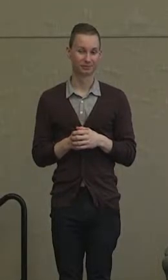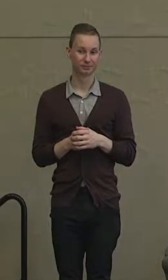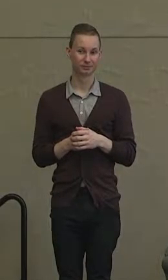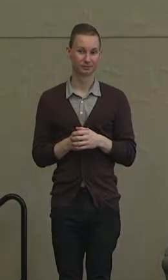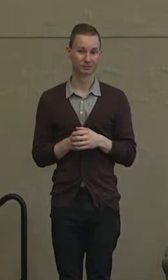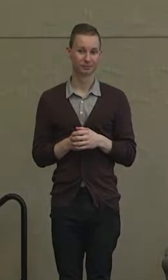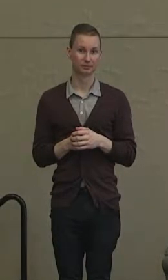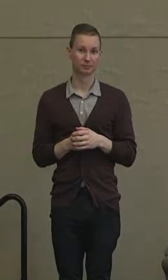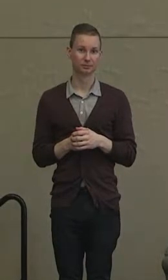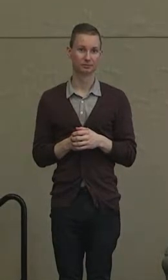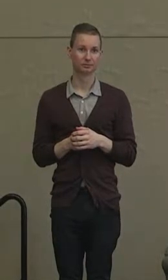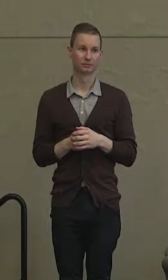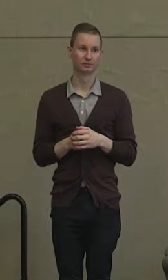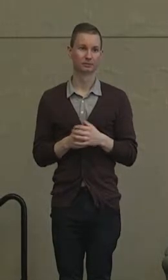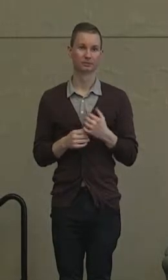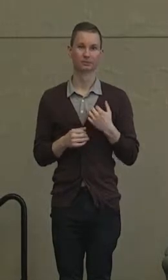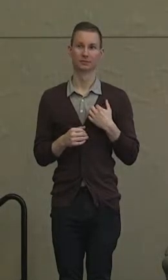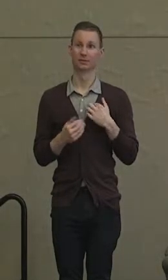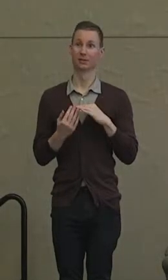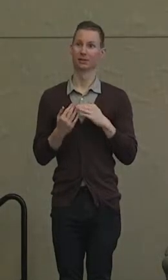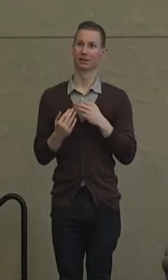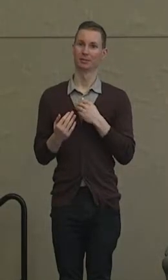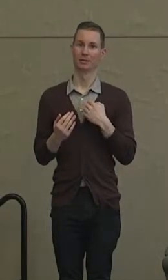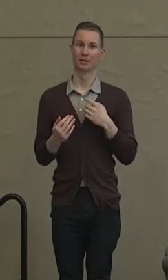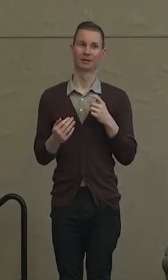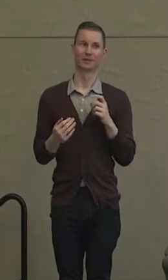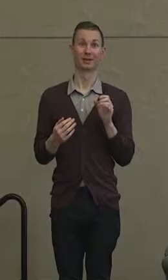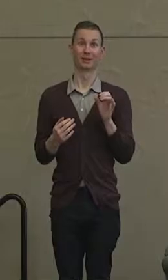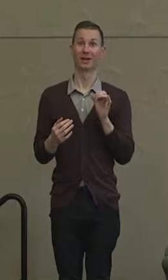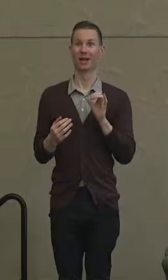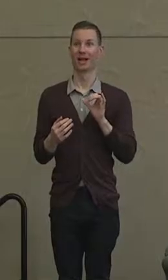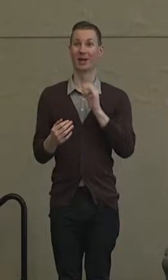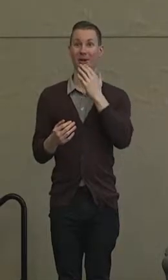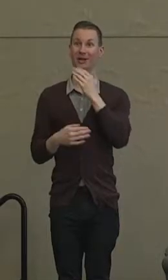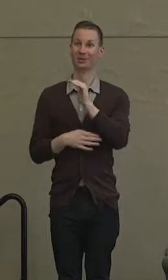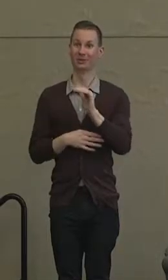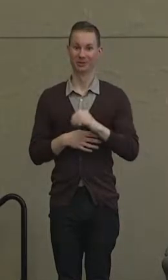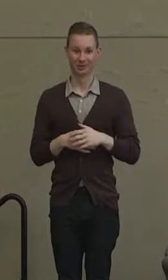See, I'm a community member, so we gotta be like, good afternoon.